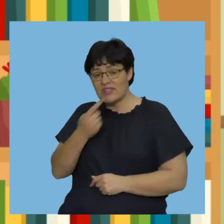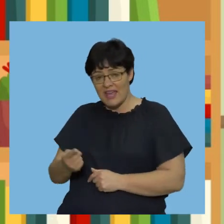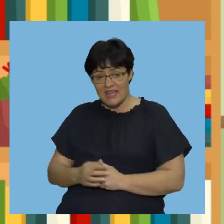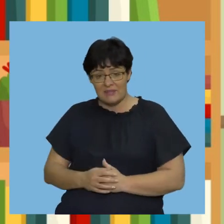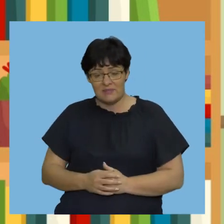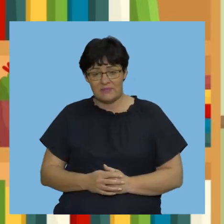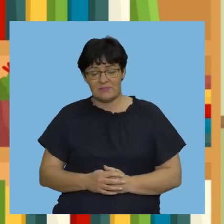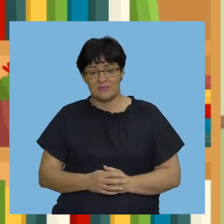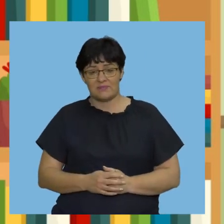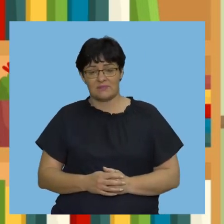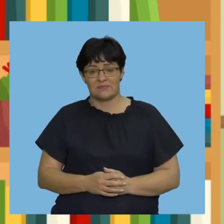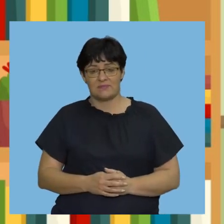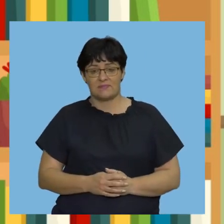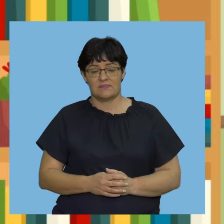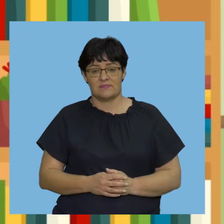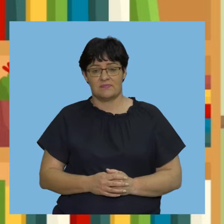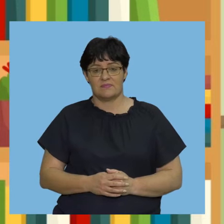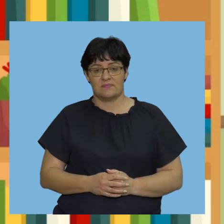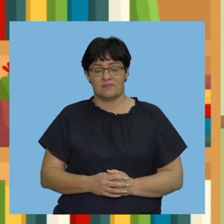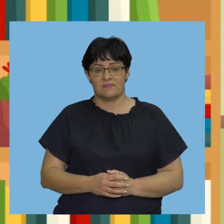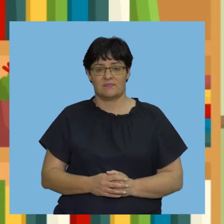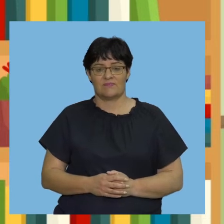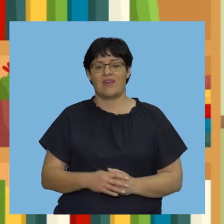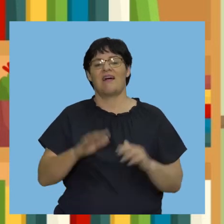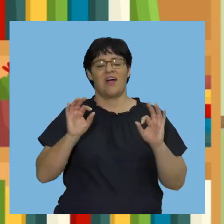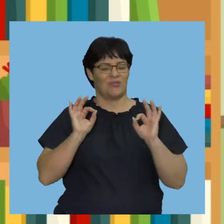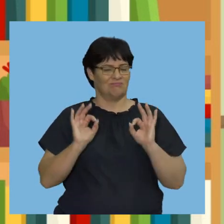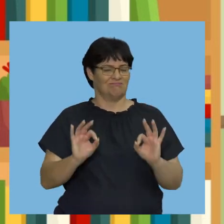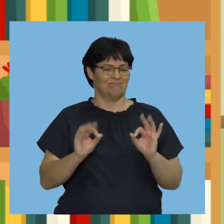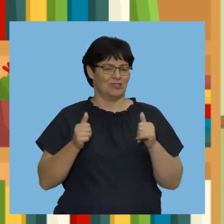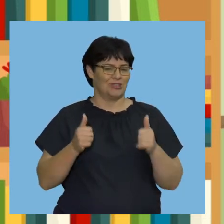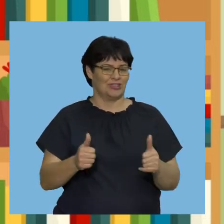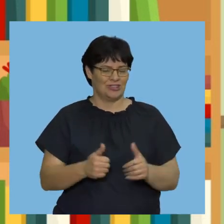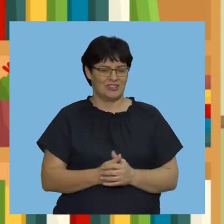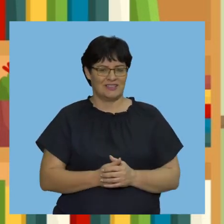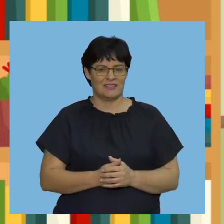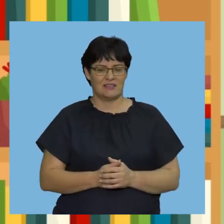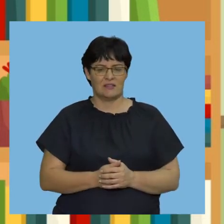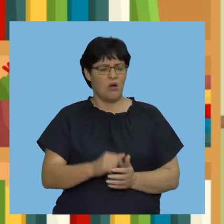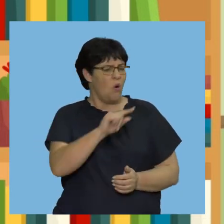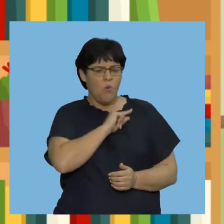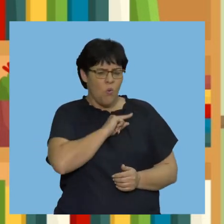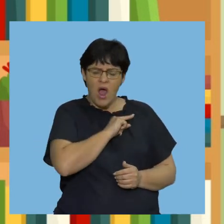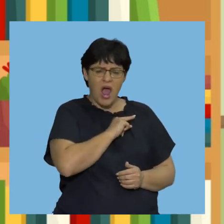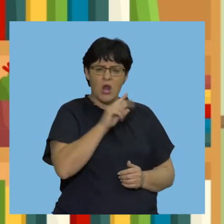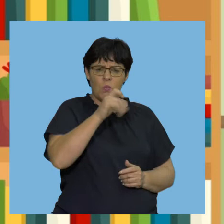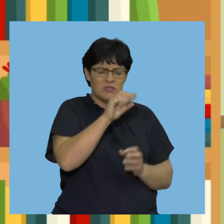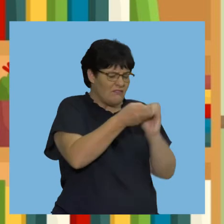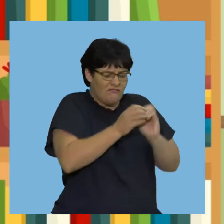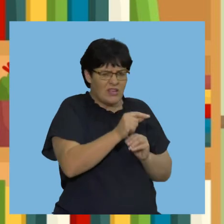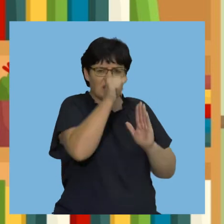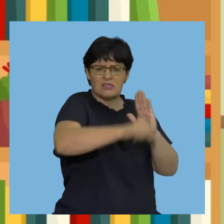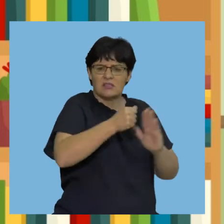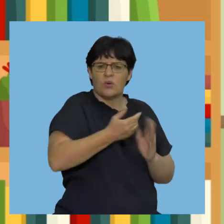You say, it got a puncture. Very good. Why couldn't Nomsa fix the